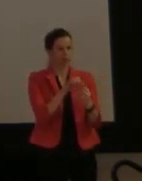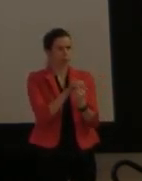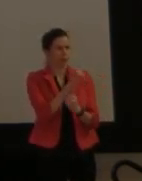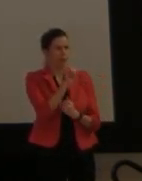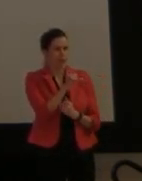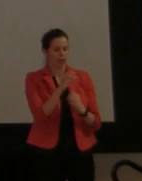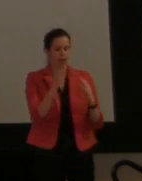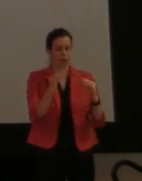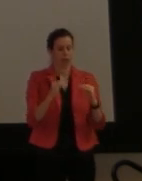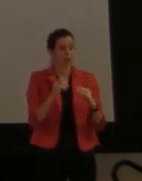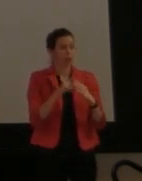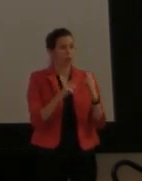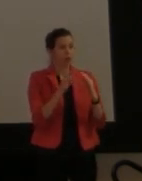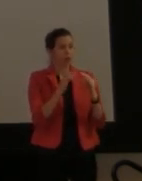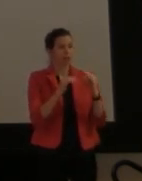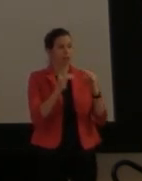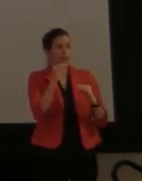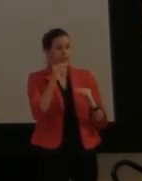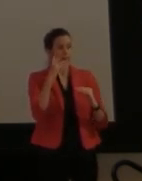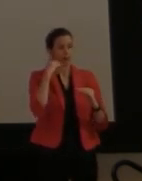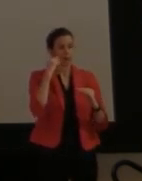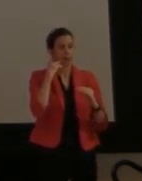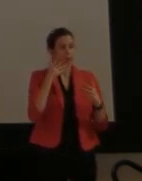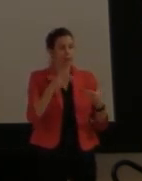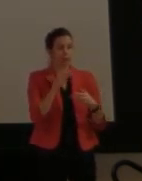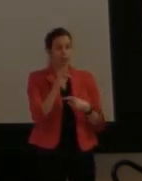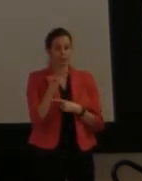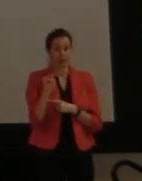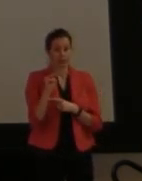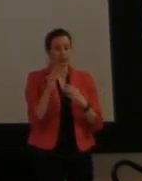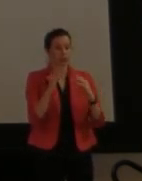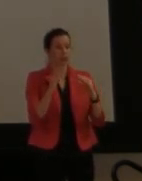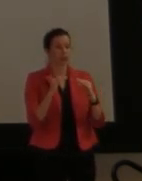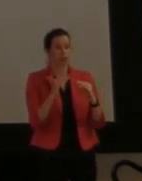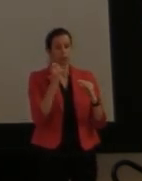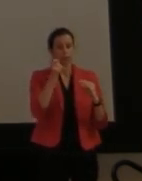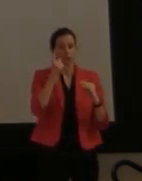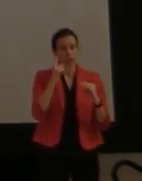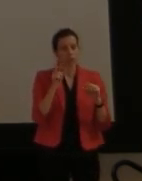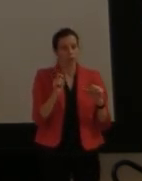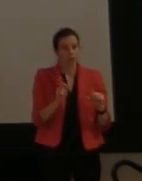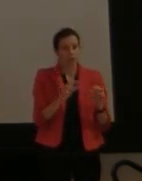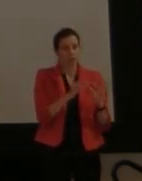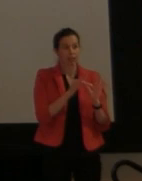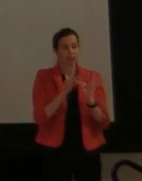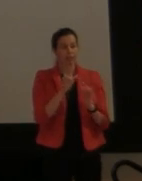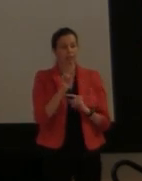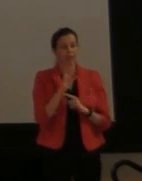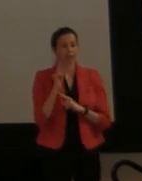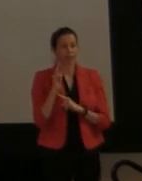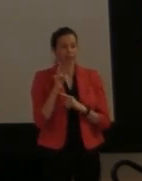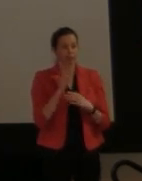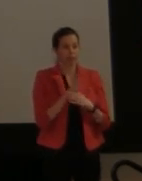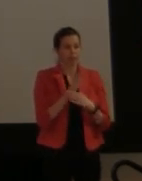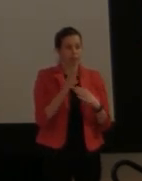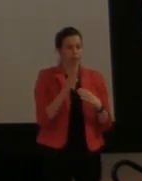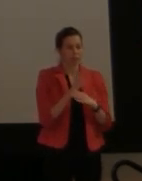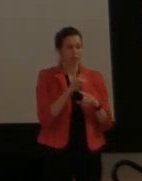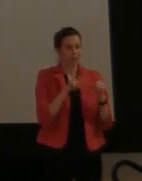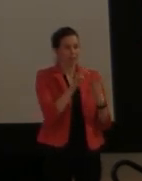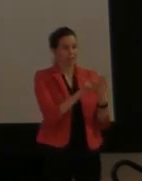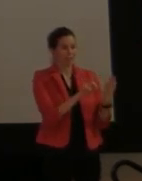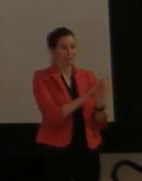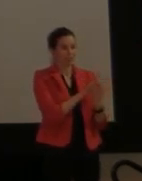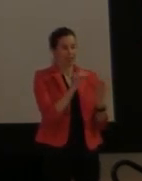what disparities we have in Cincinnati, understand the potential link between feelings of discrimination and